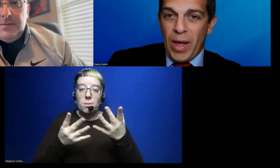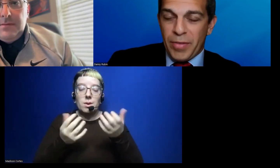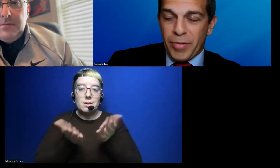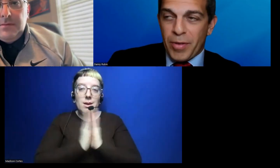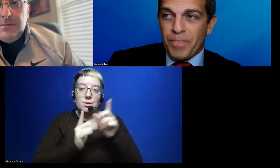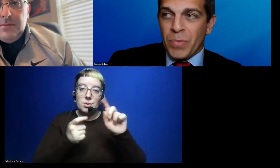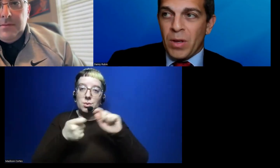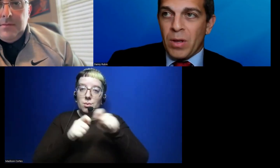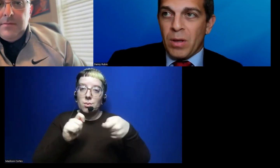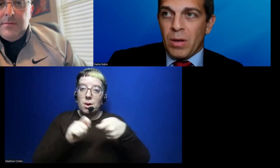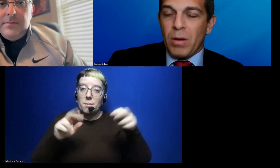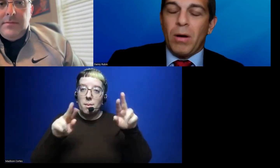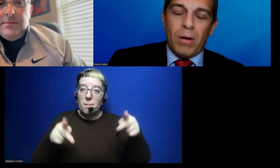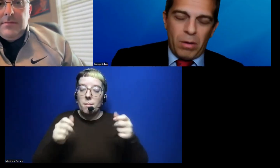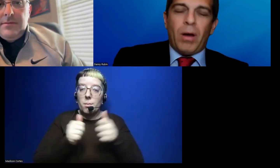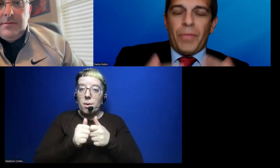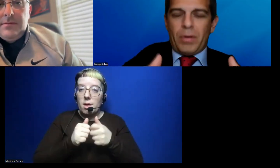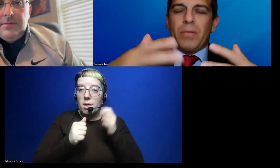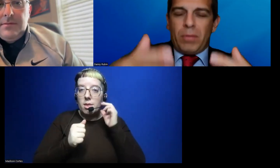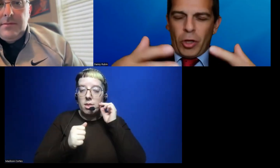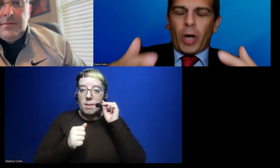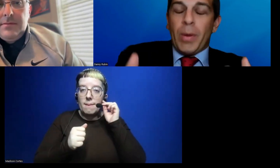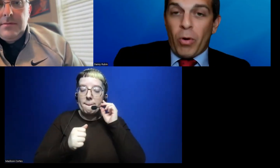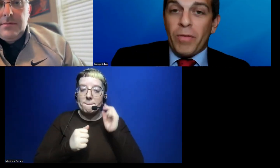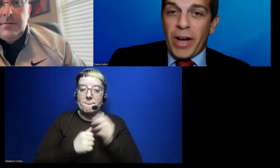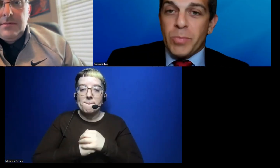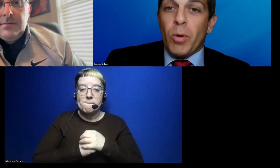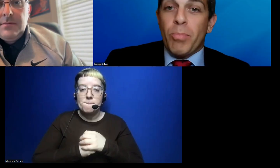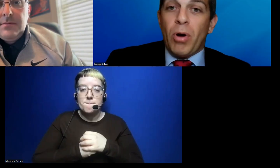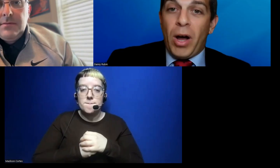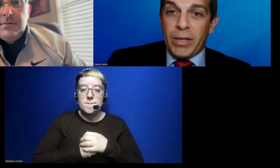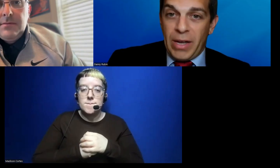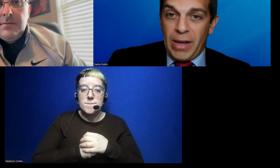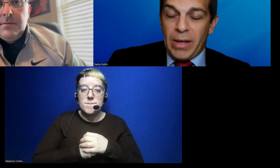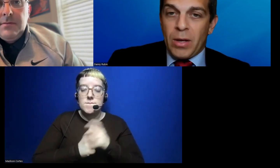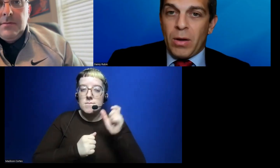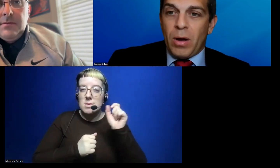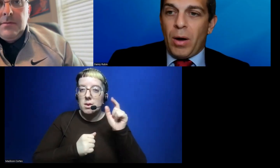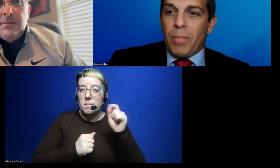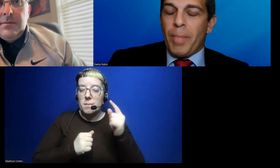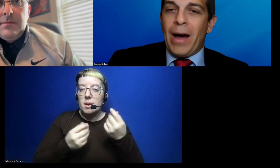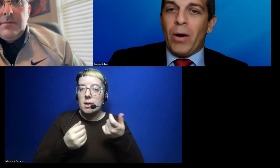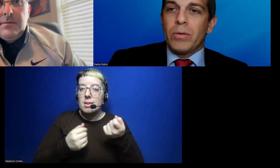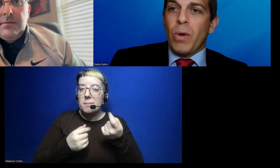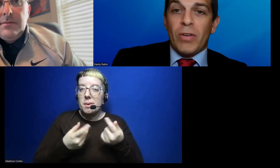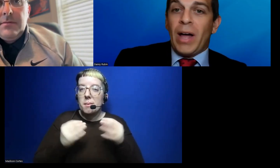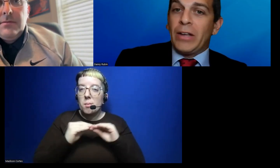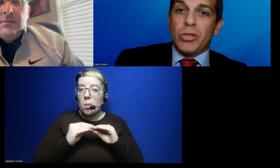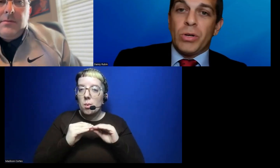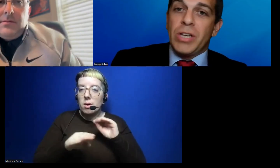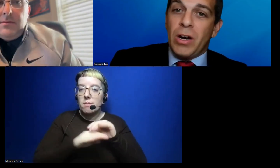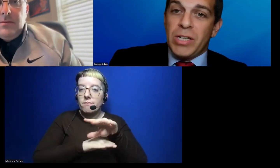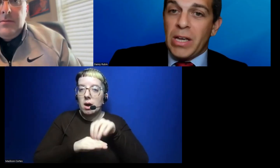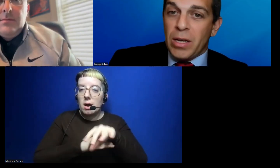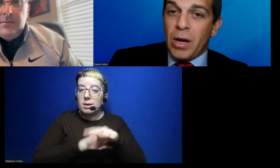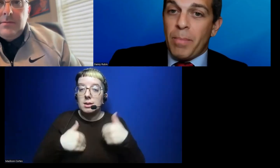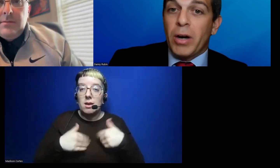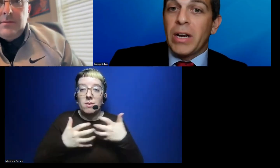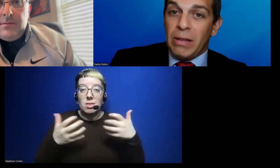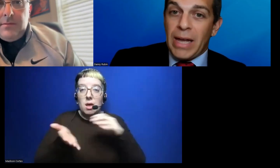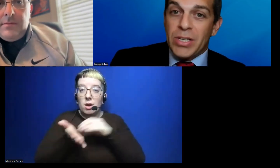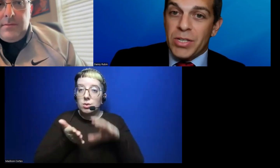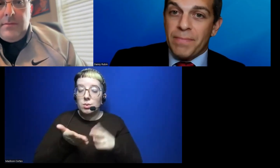up with on a little bit more advice, more broadly, about we have a lot of students here